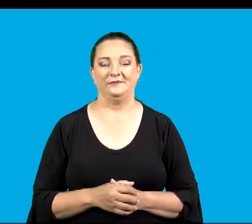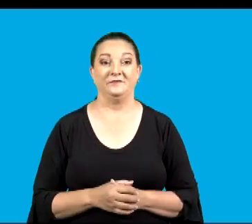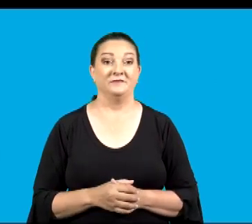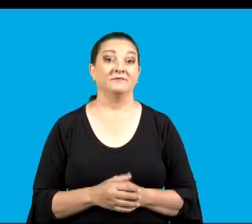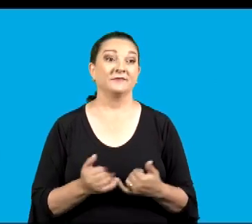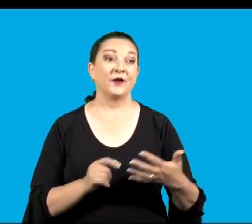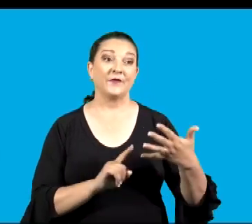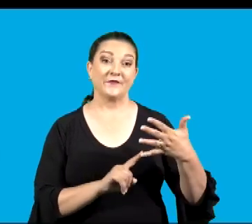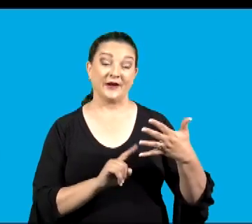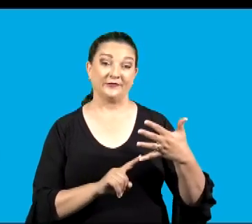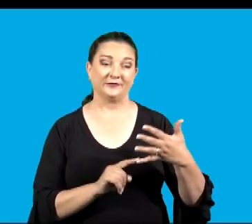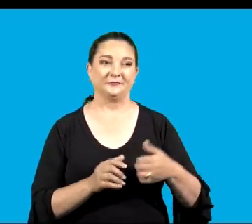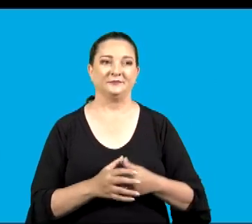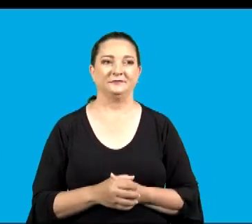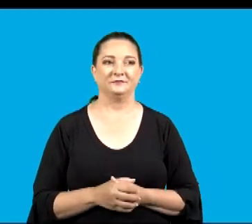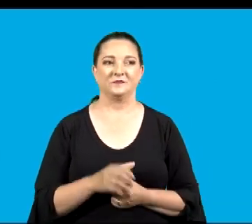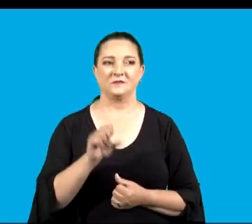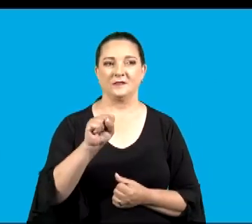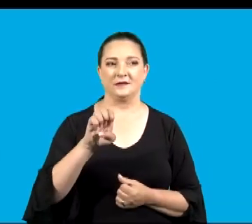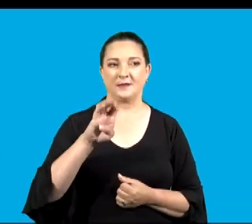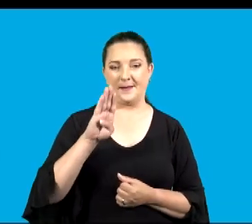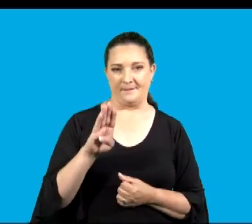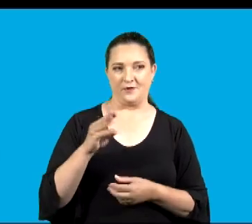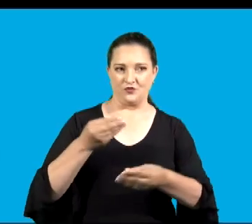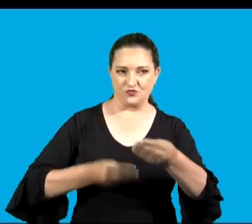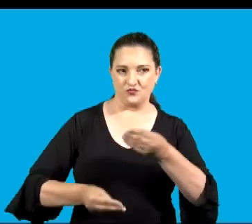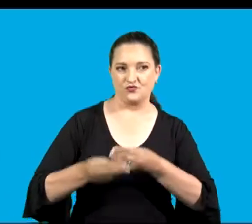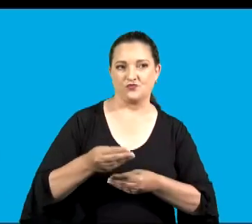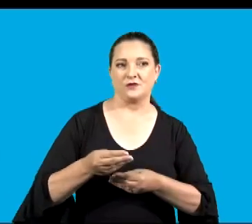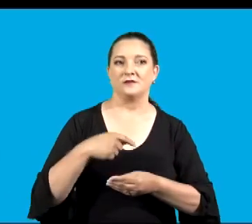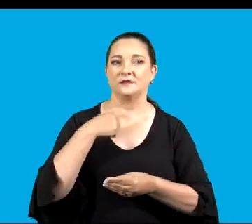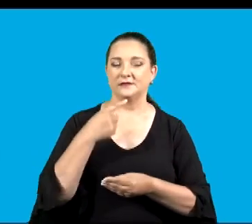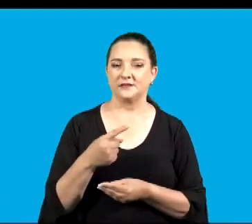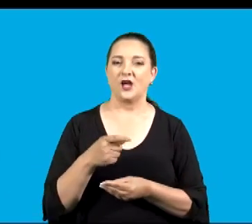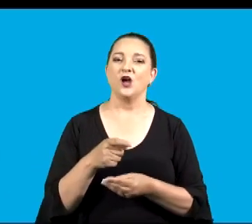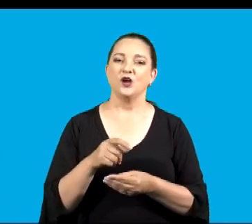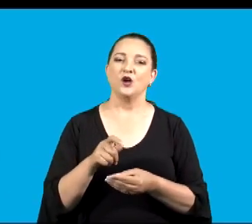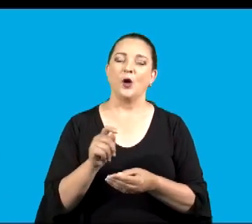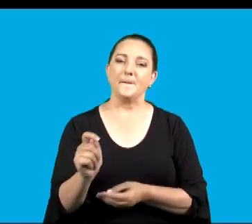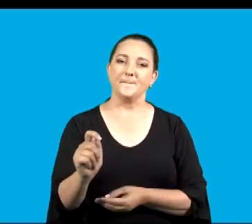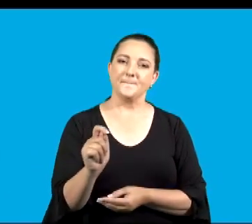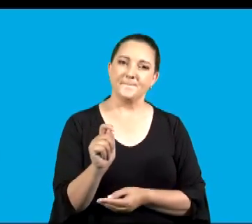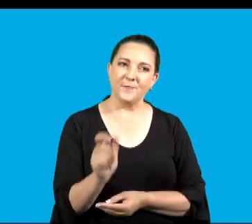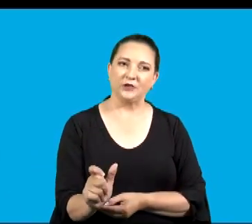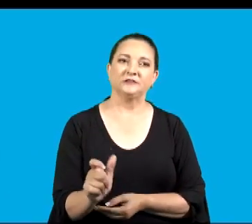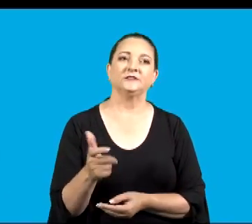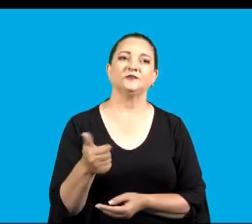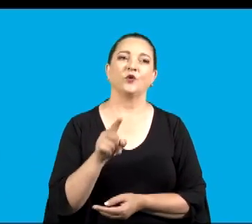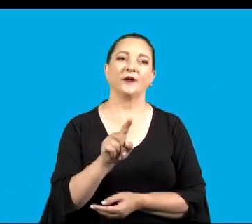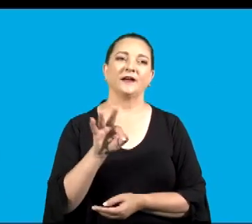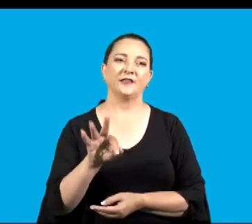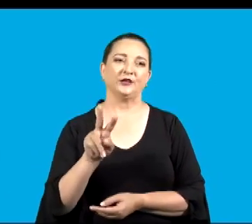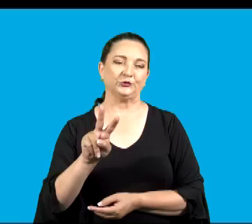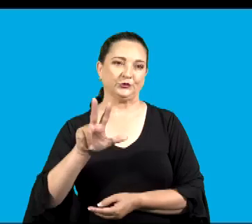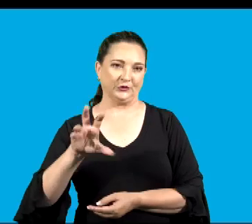one. Number 5 reads, SEP traders recorded a purchase of 13,280 from